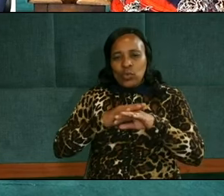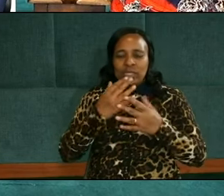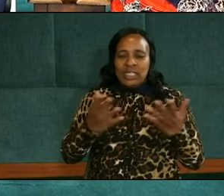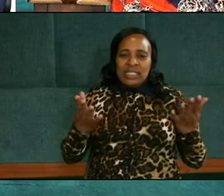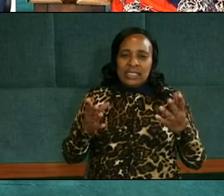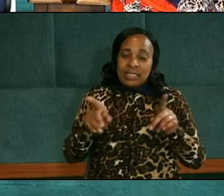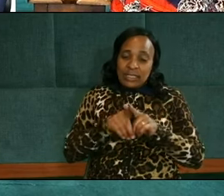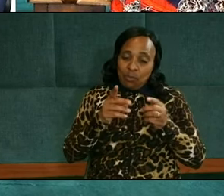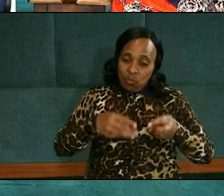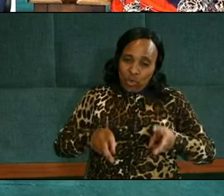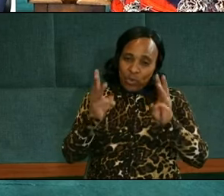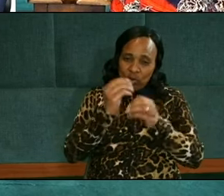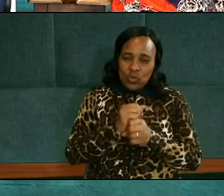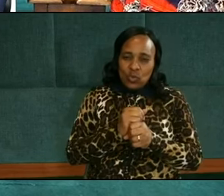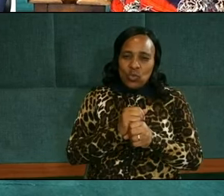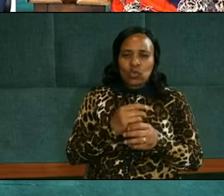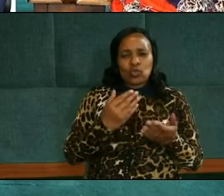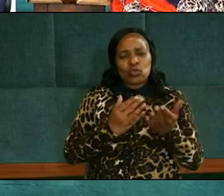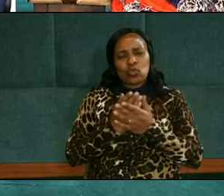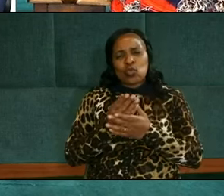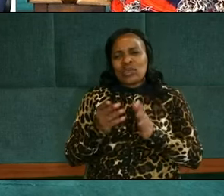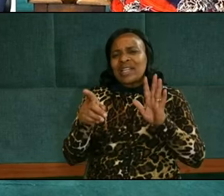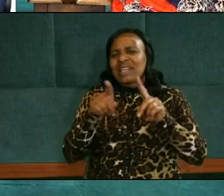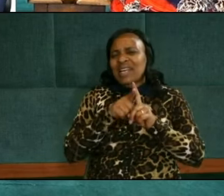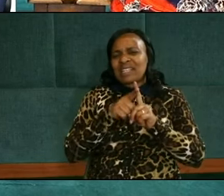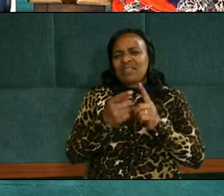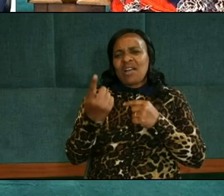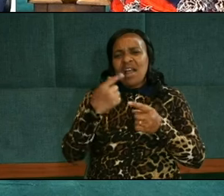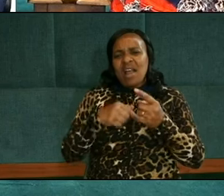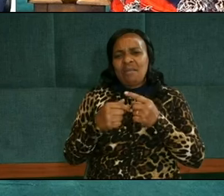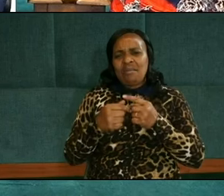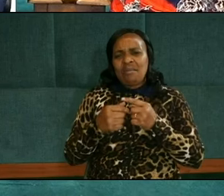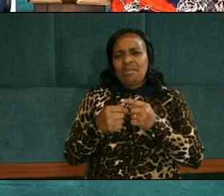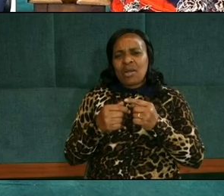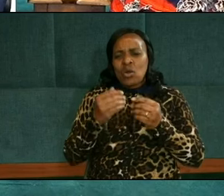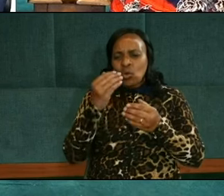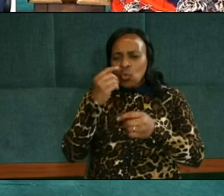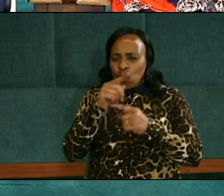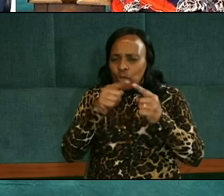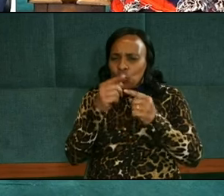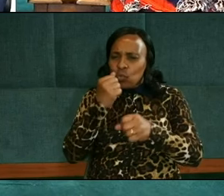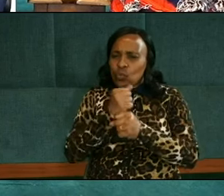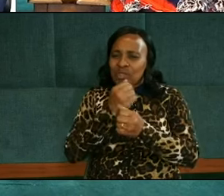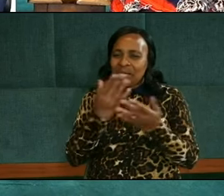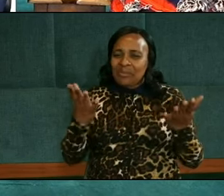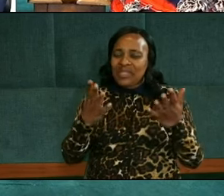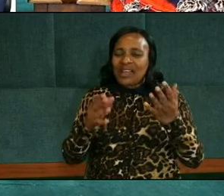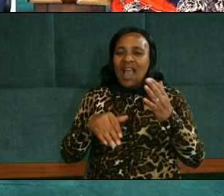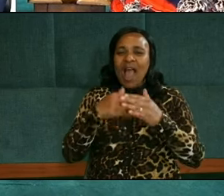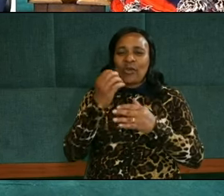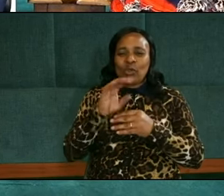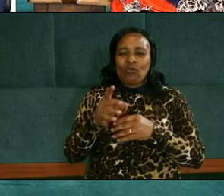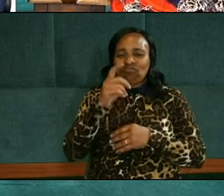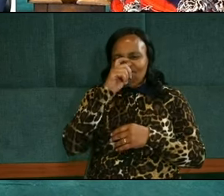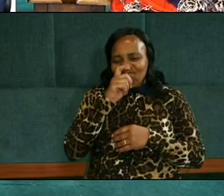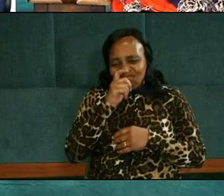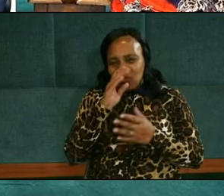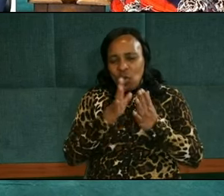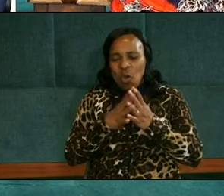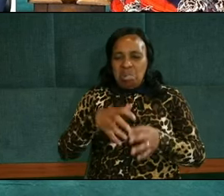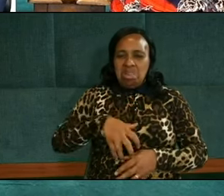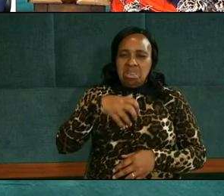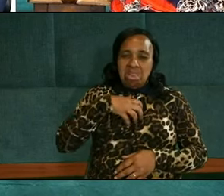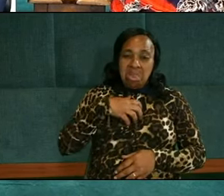we do? But usually a negative outcome occurs when we do something out of jealousy and envy, and I can always testify of